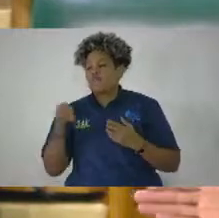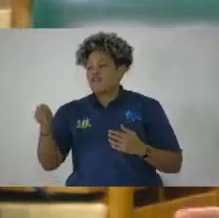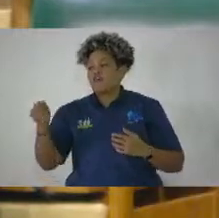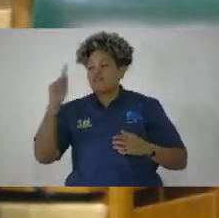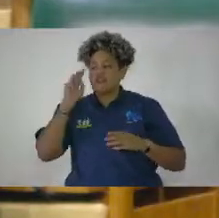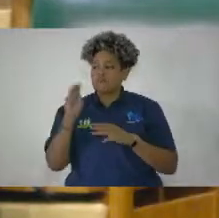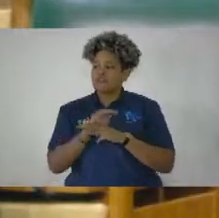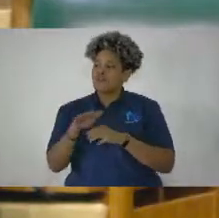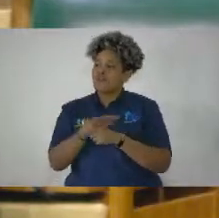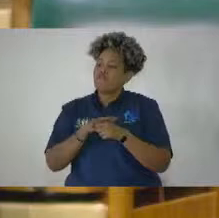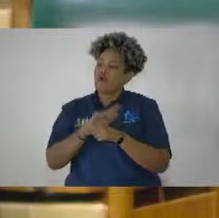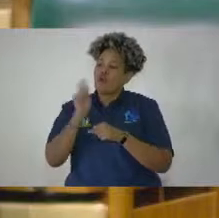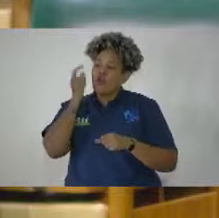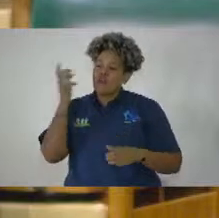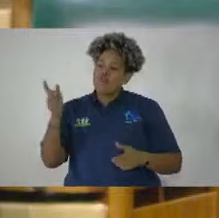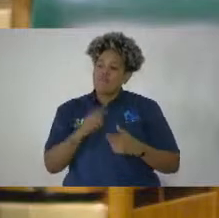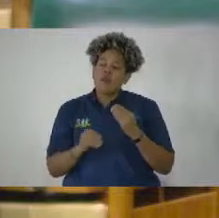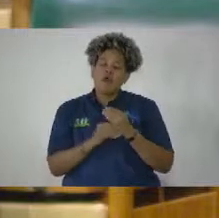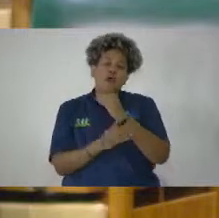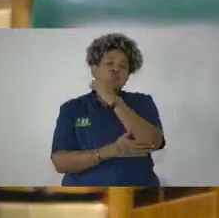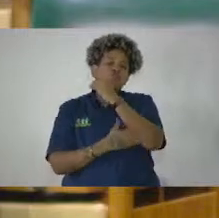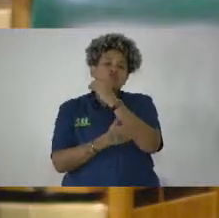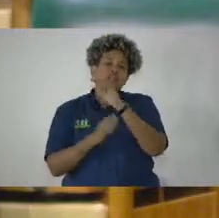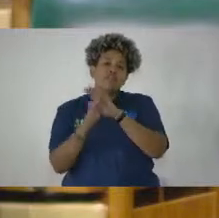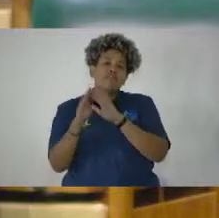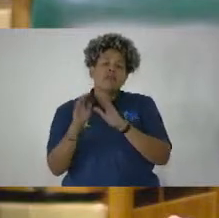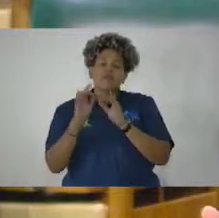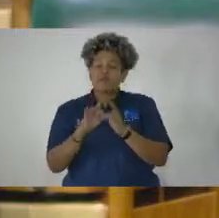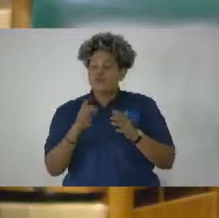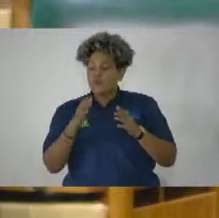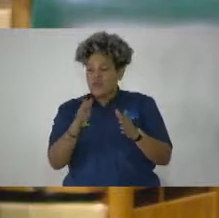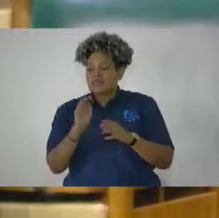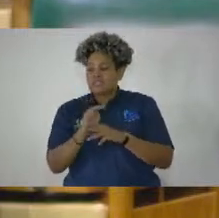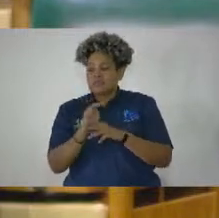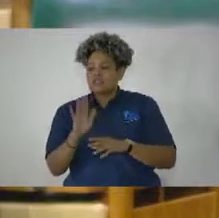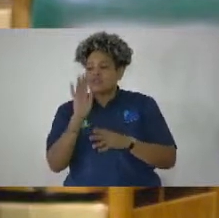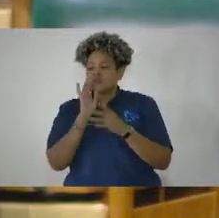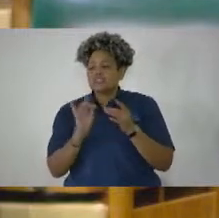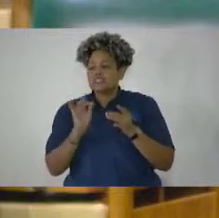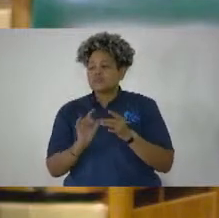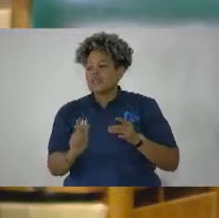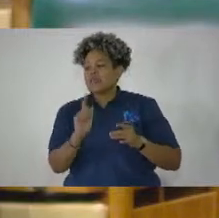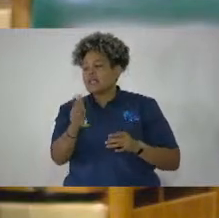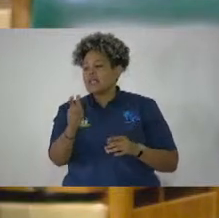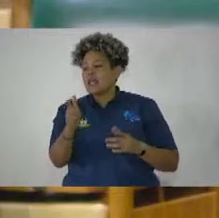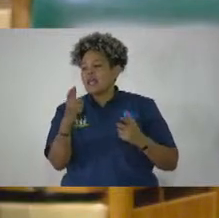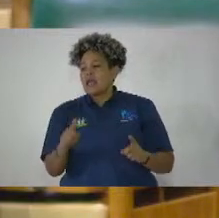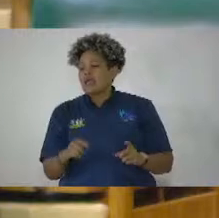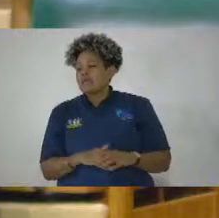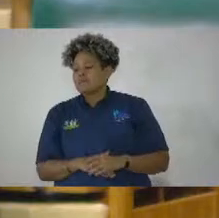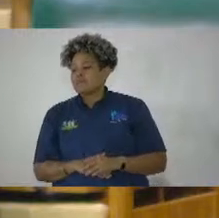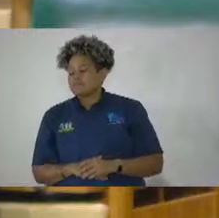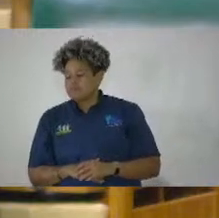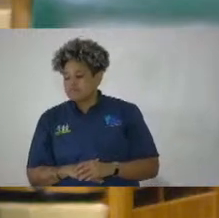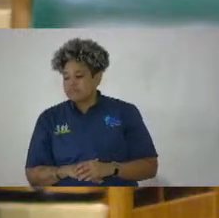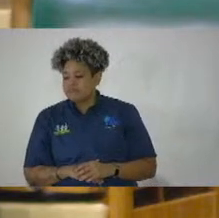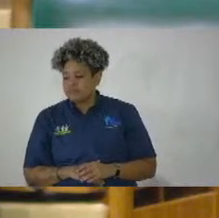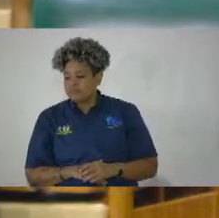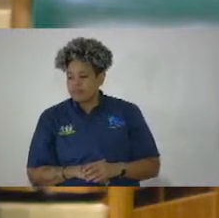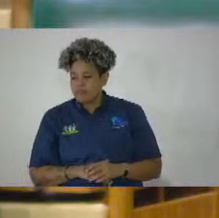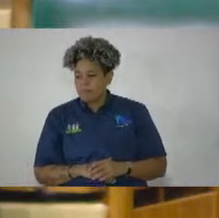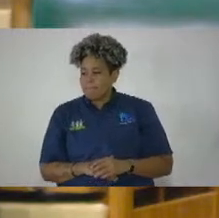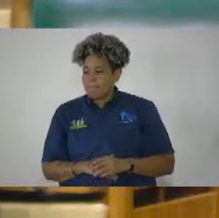Ministry of Local Government and Rural Development in ways that the Minister will speak about later. Now, Mr.